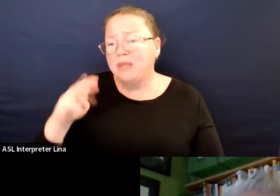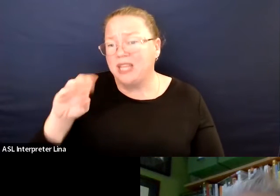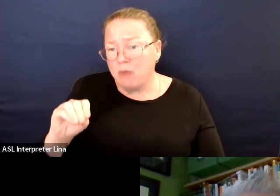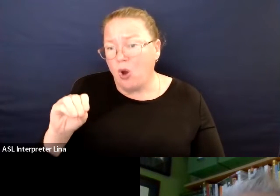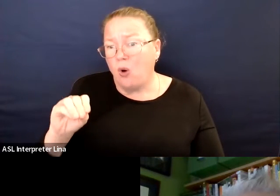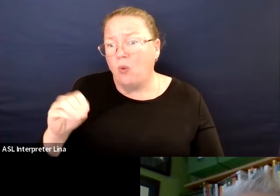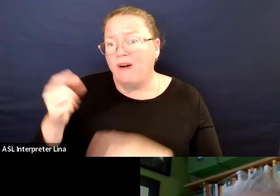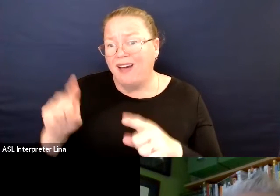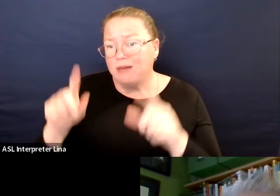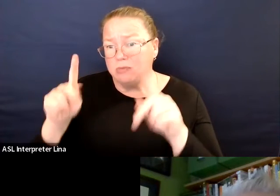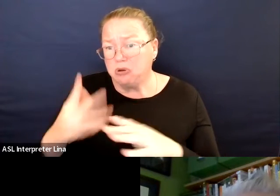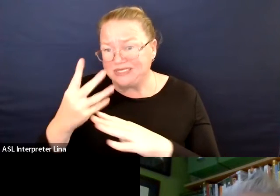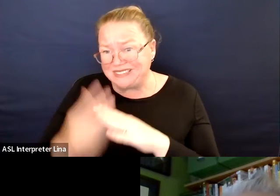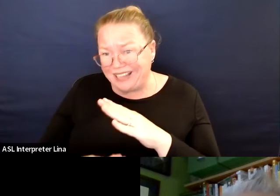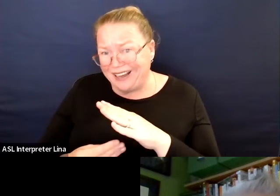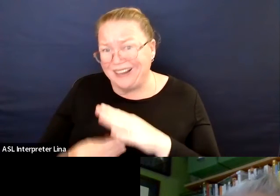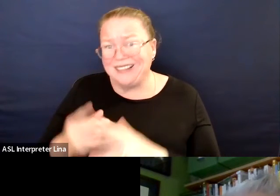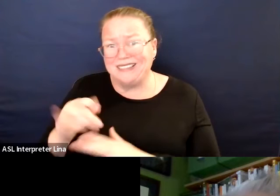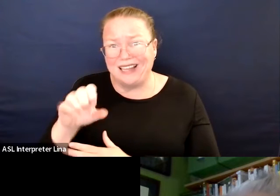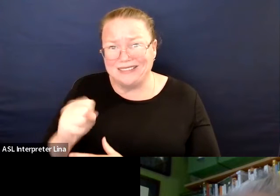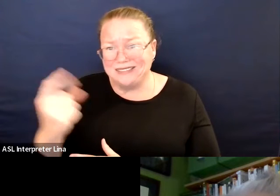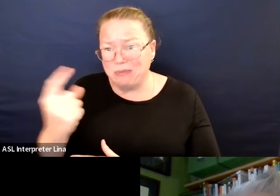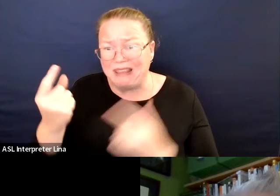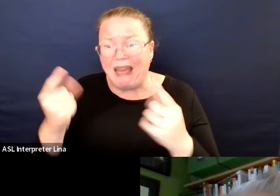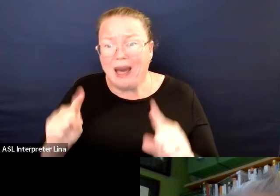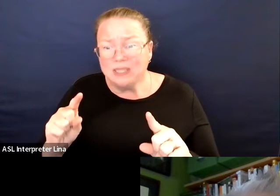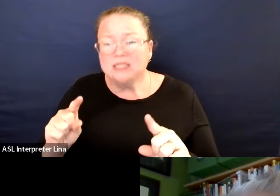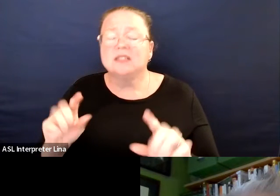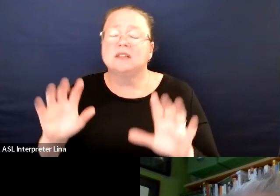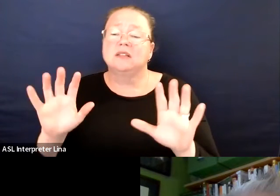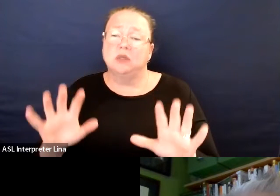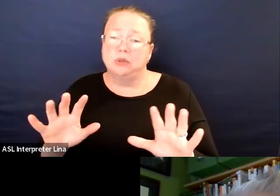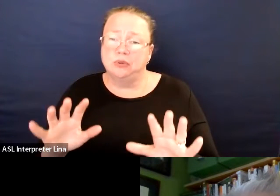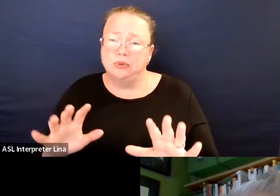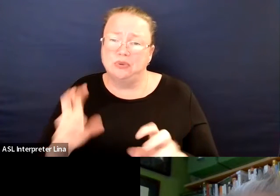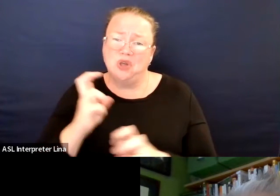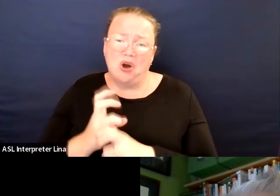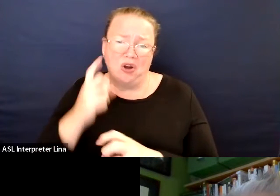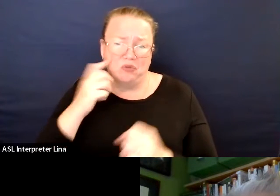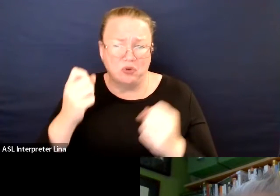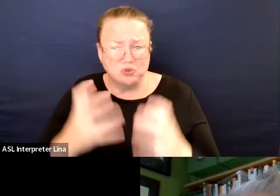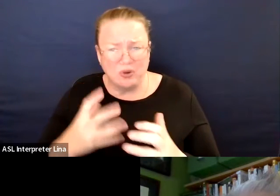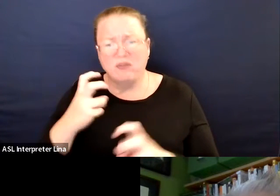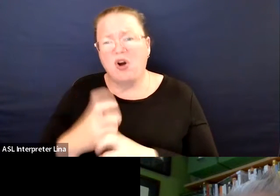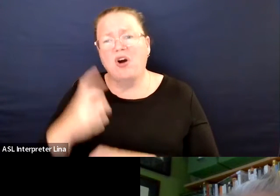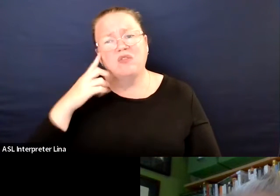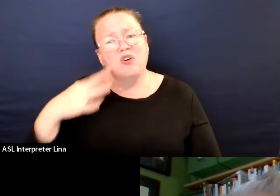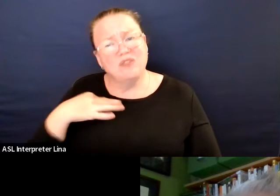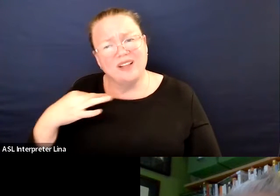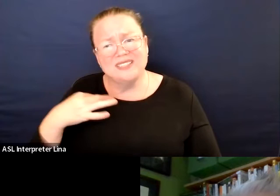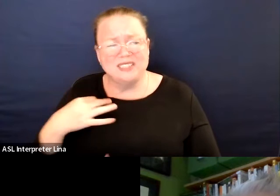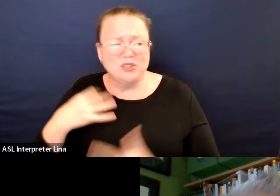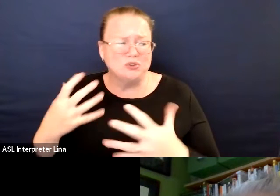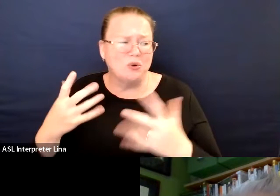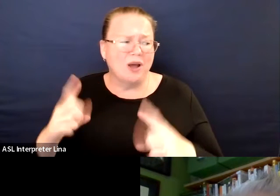that person passes away or dialysis or something like that. So that's tough on a driver. It's tough on a volunteer. So when